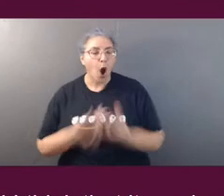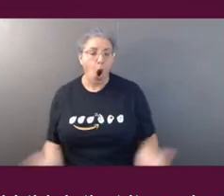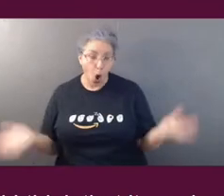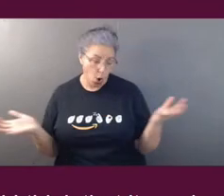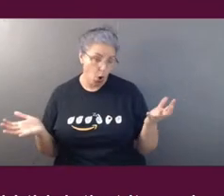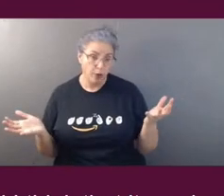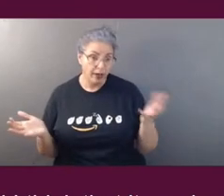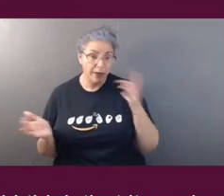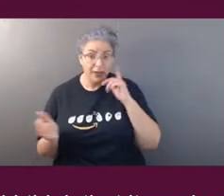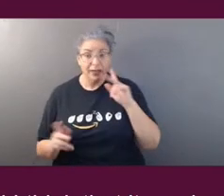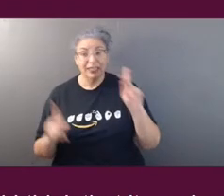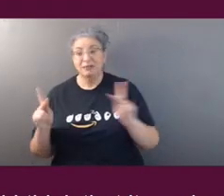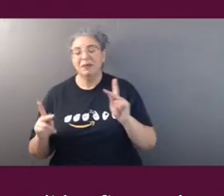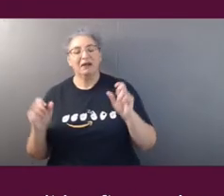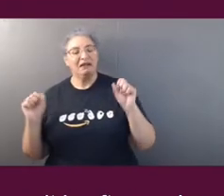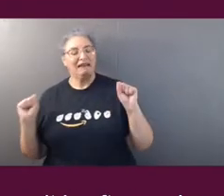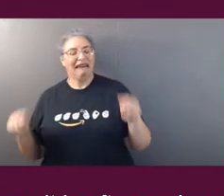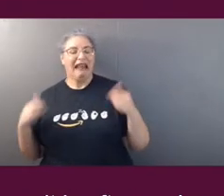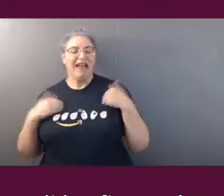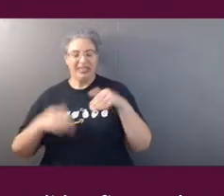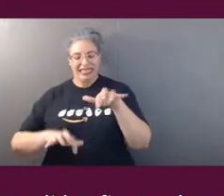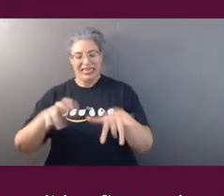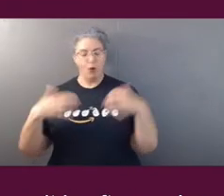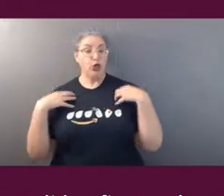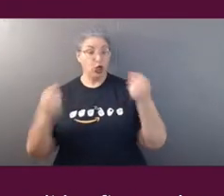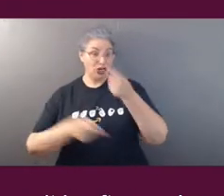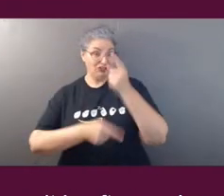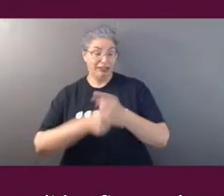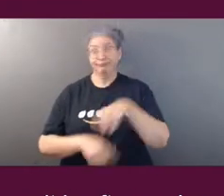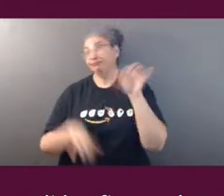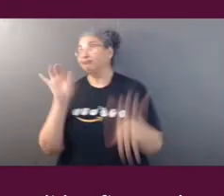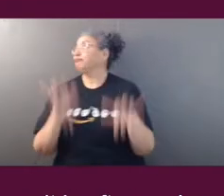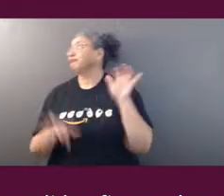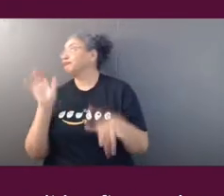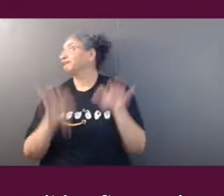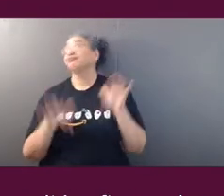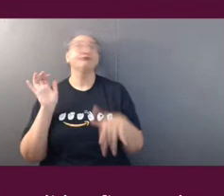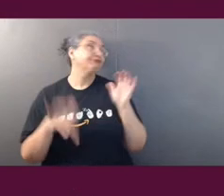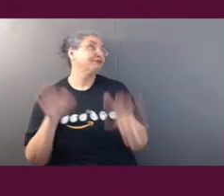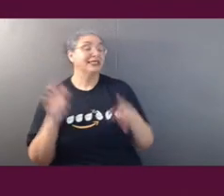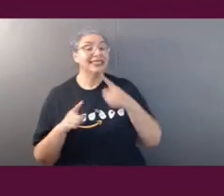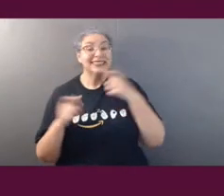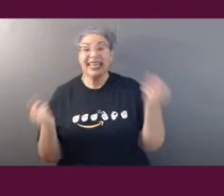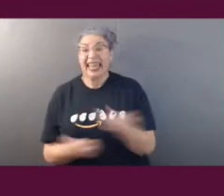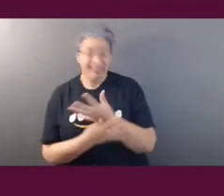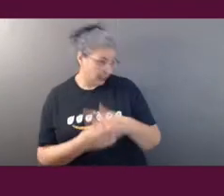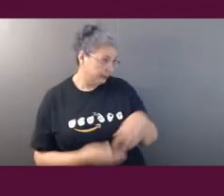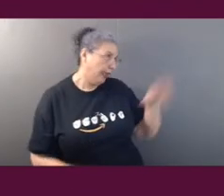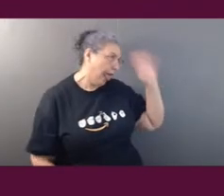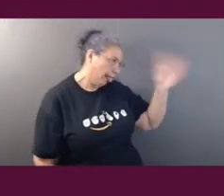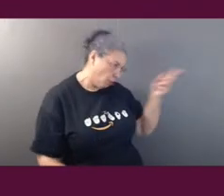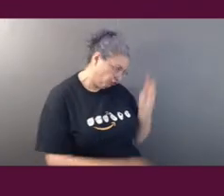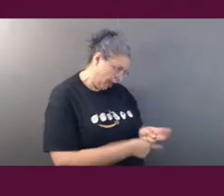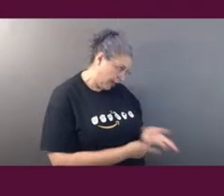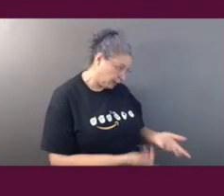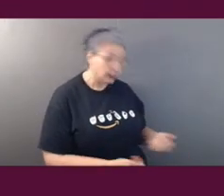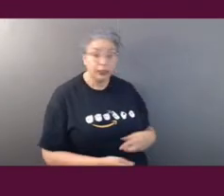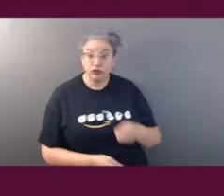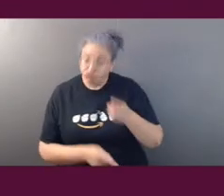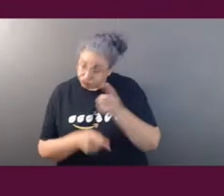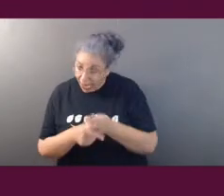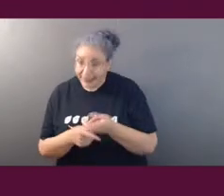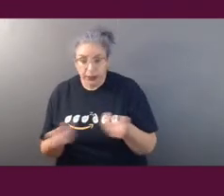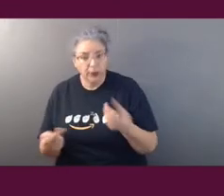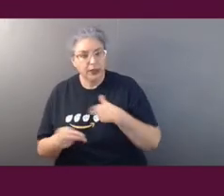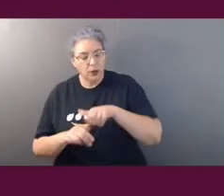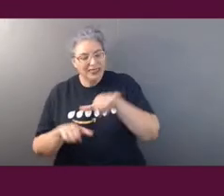it is often a place where people can have this keyboard courage to say anything. Hello. That sit in, what do you love? That's really what I